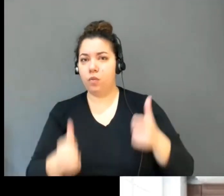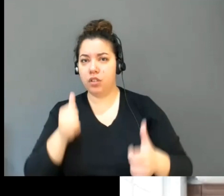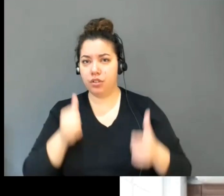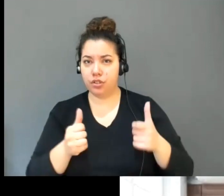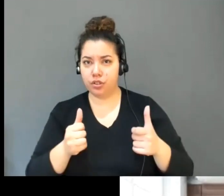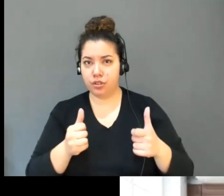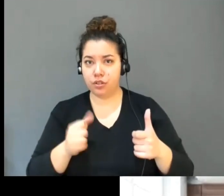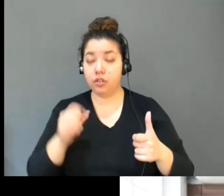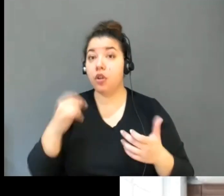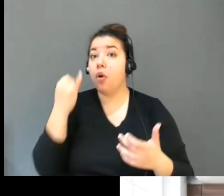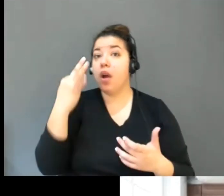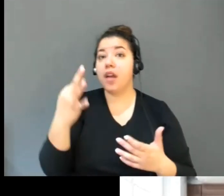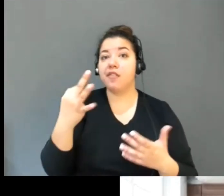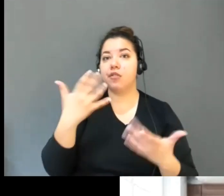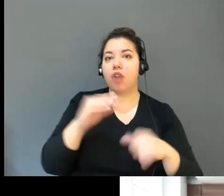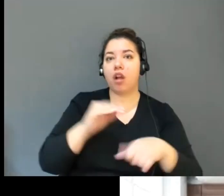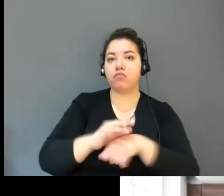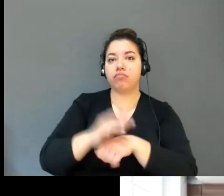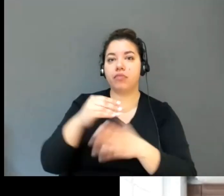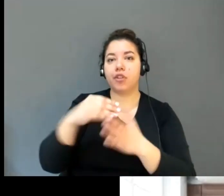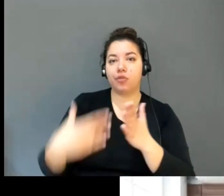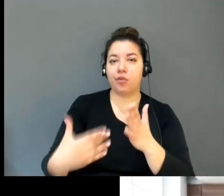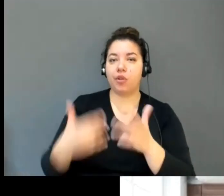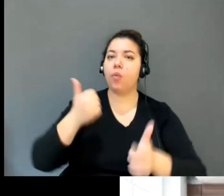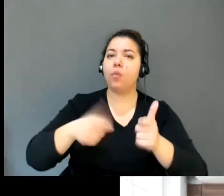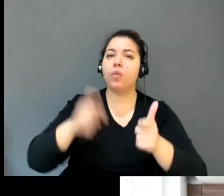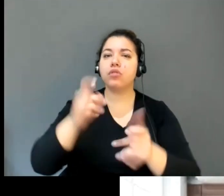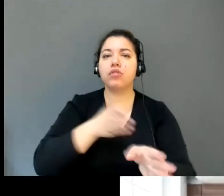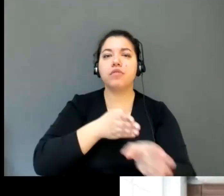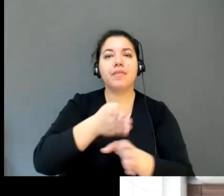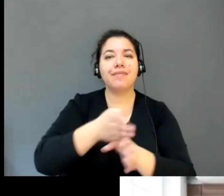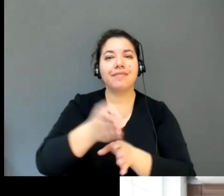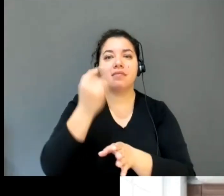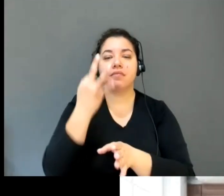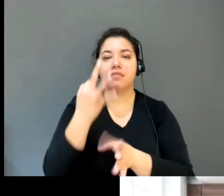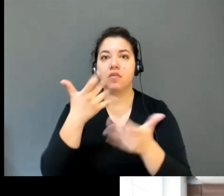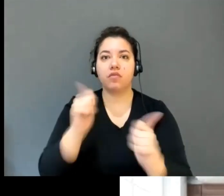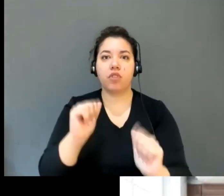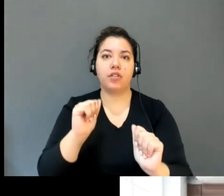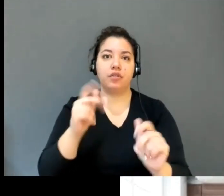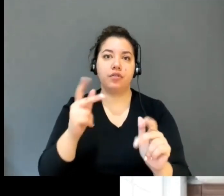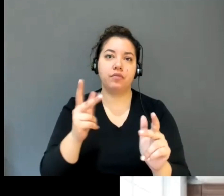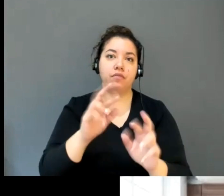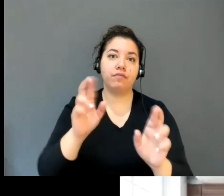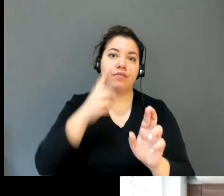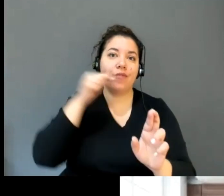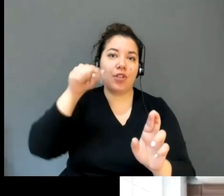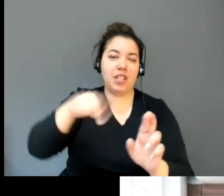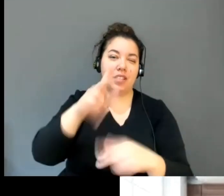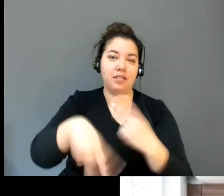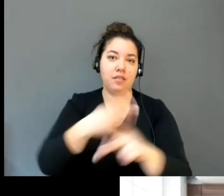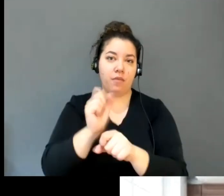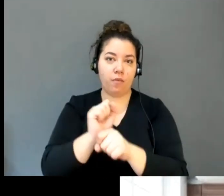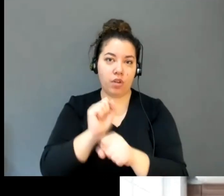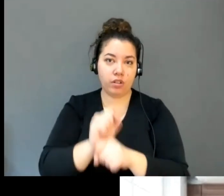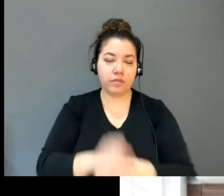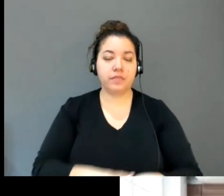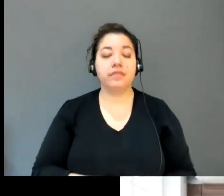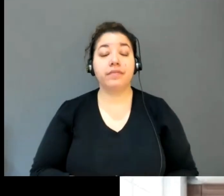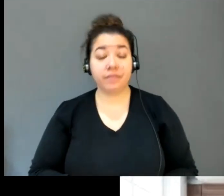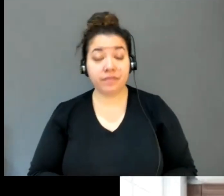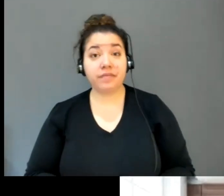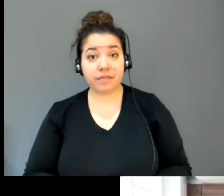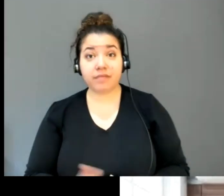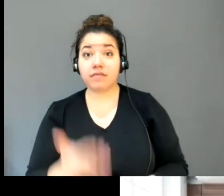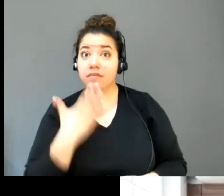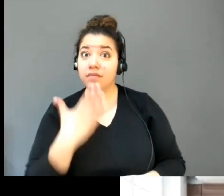additional education, what should they focus on in school to ready themselves for this job? Yeah. So, and I'm always